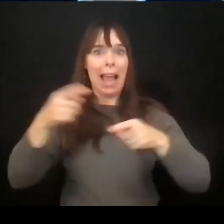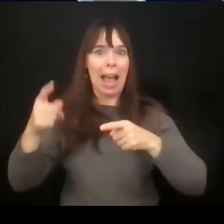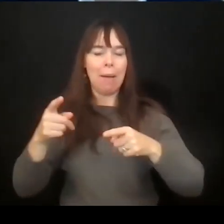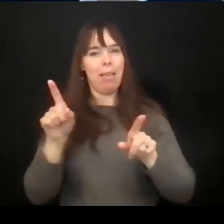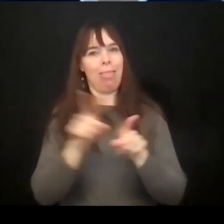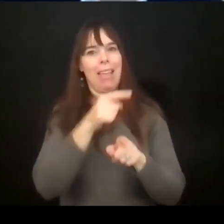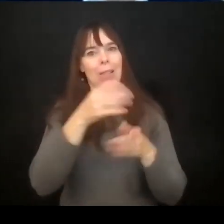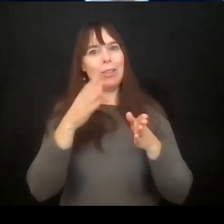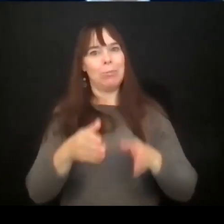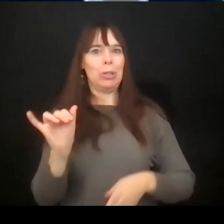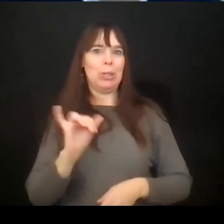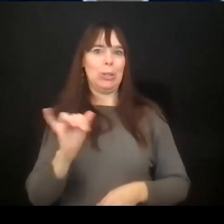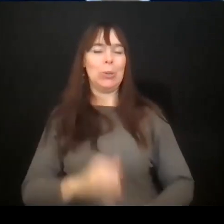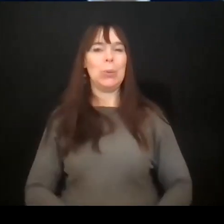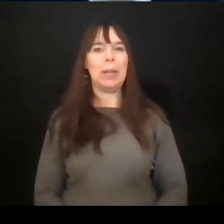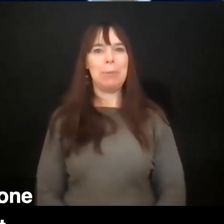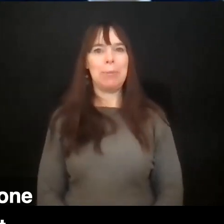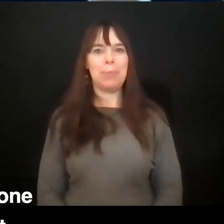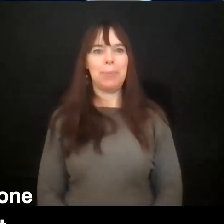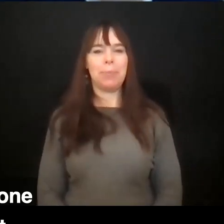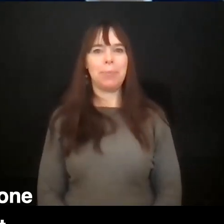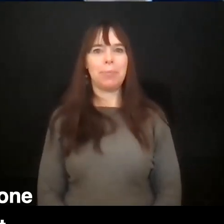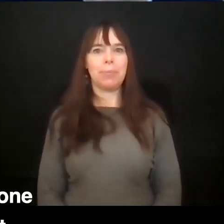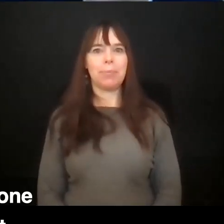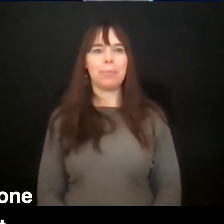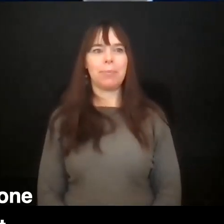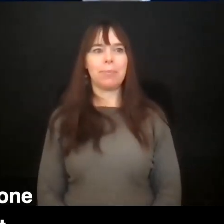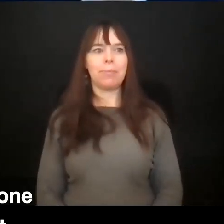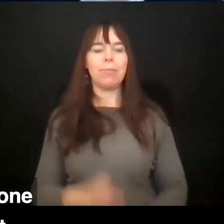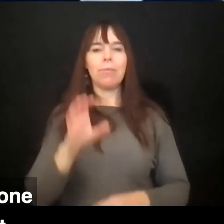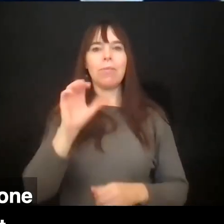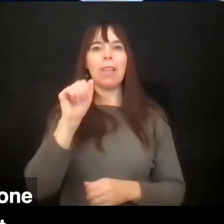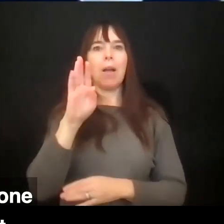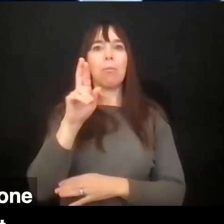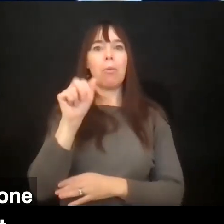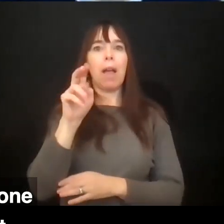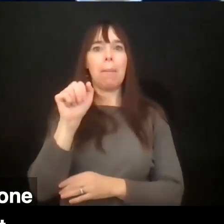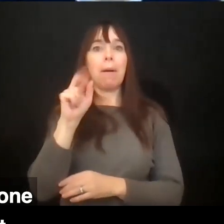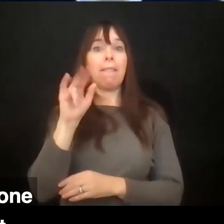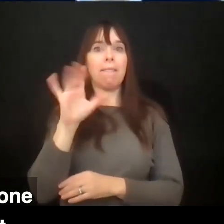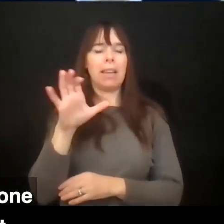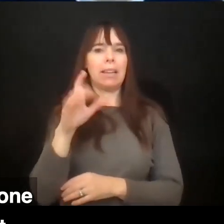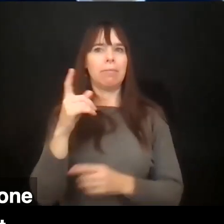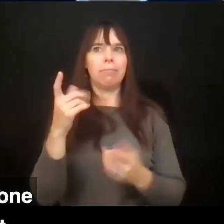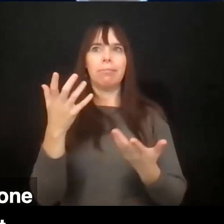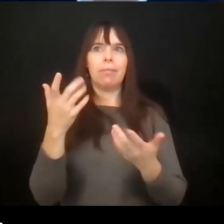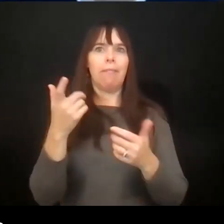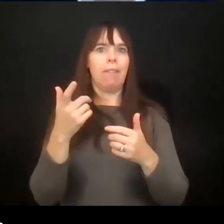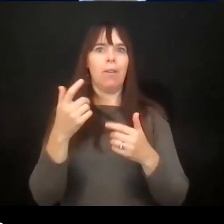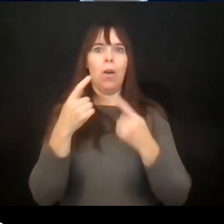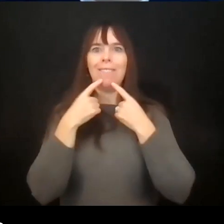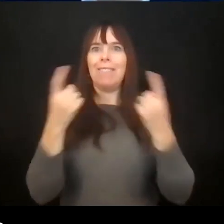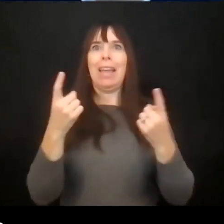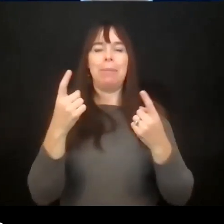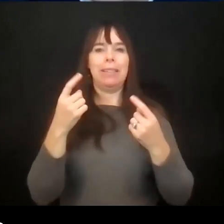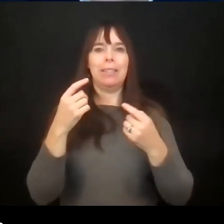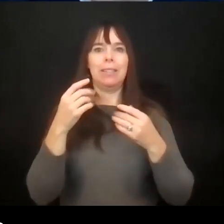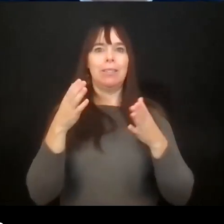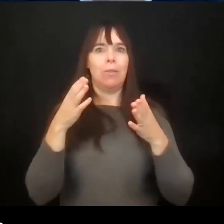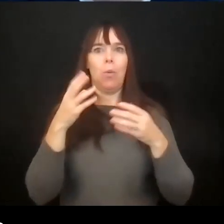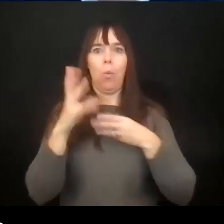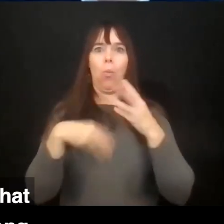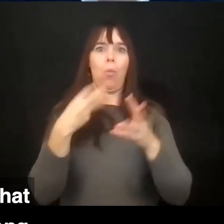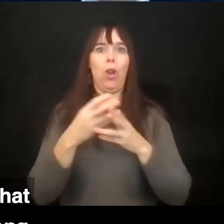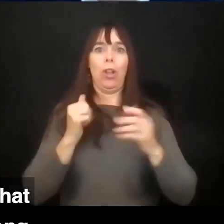New slide shows a photograph, 2009. Marina Abramovic is one of the world's great performance